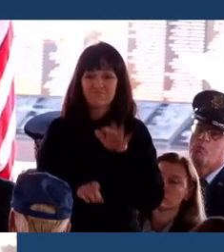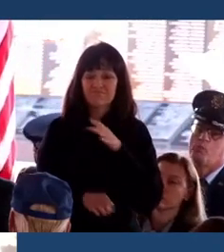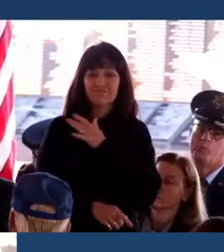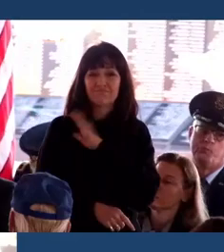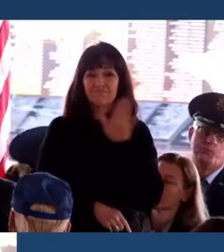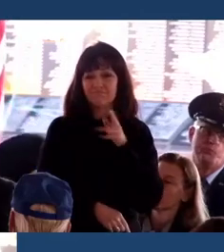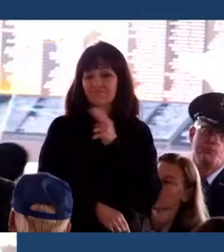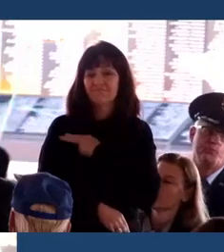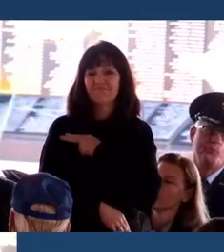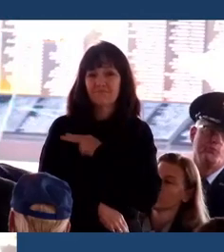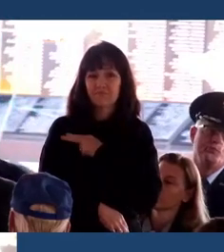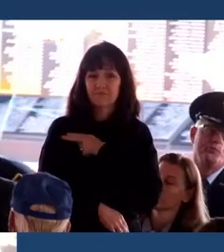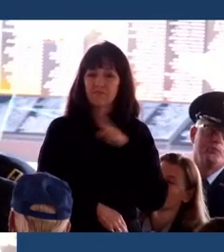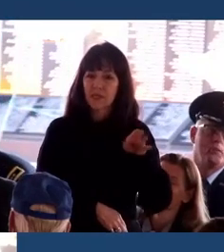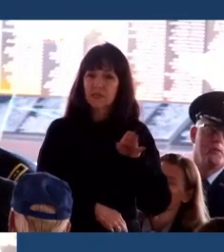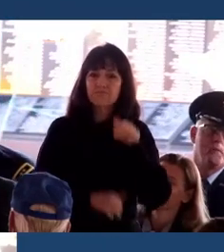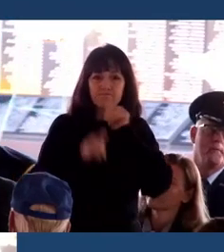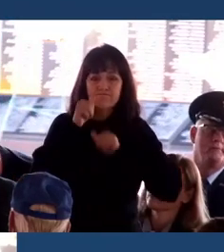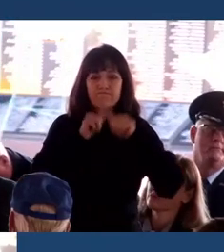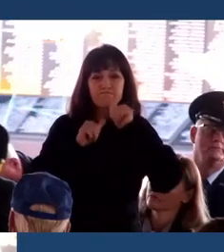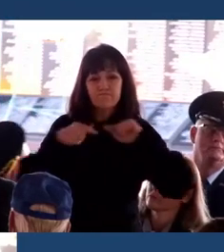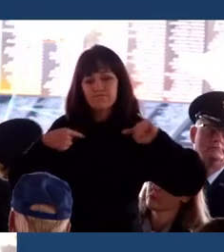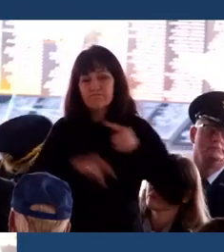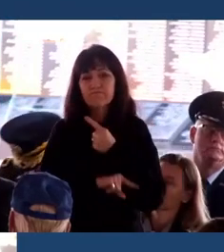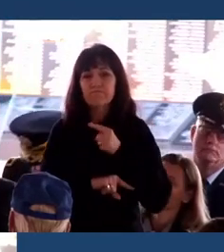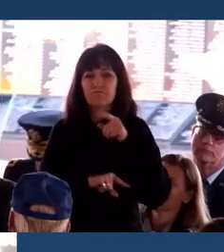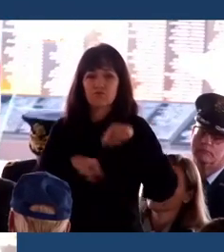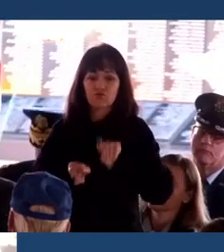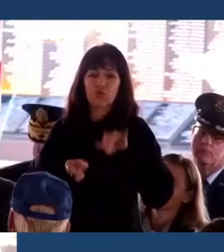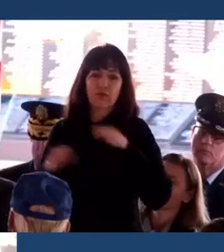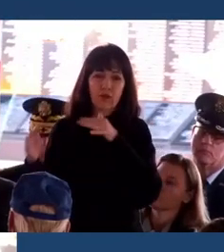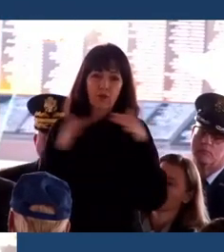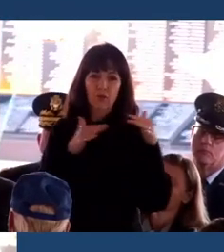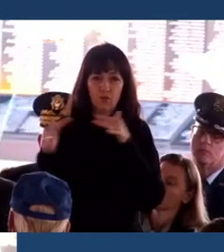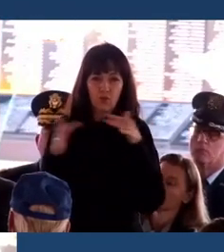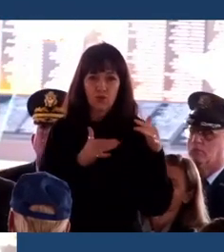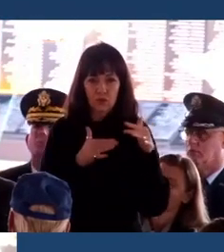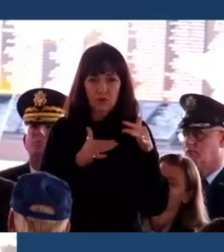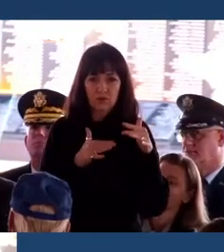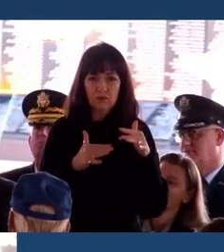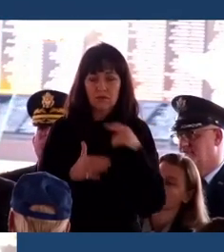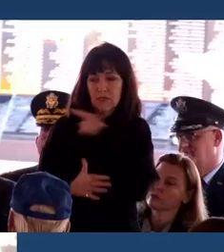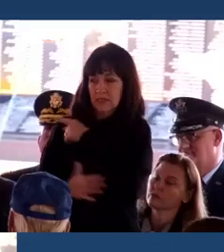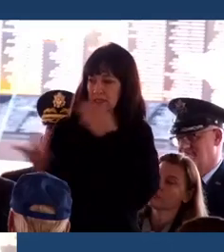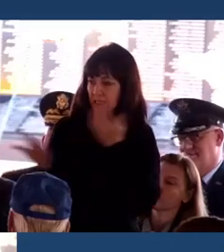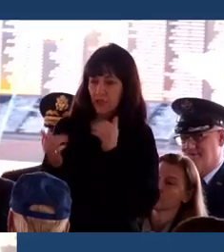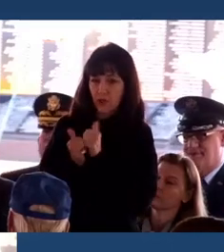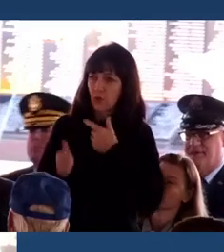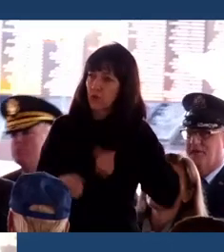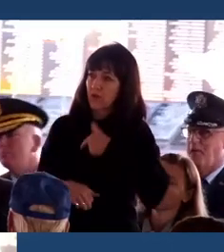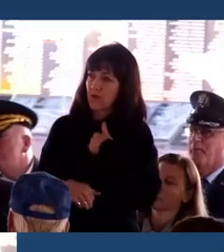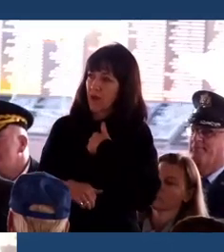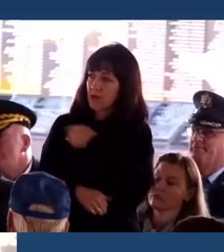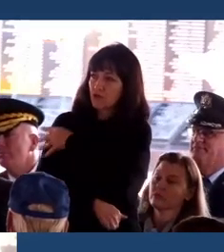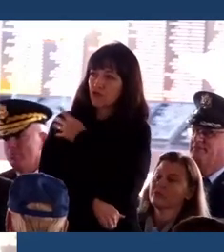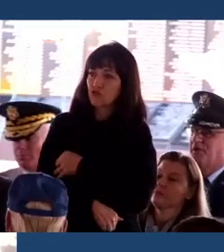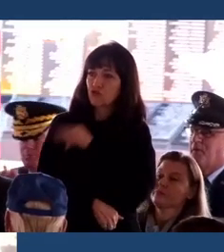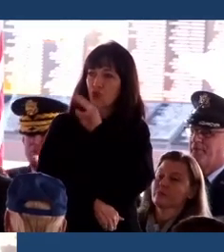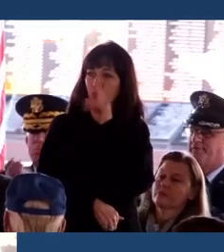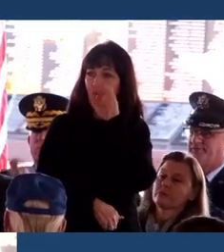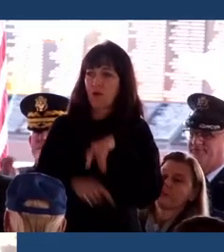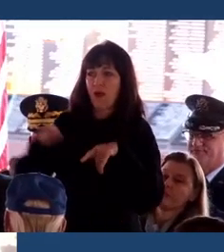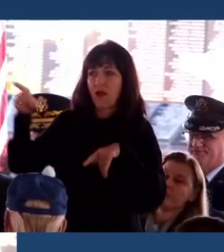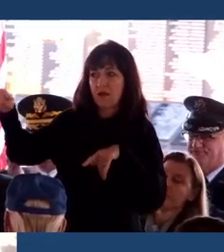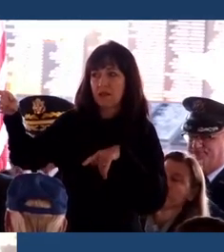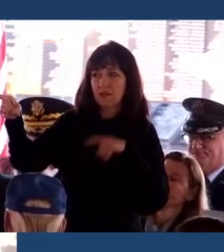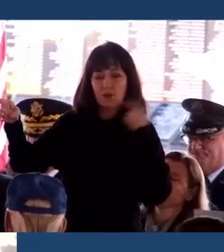You always count on General Wiley and his presence at this event, and he is here with us today. General Wiley,